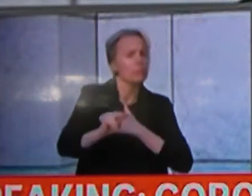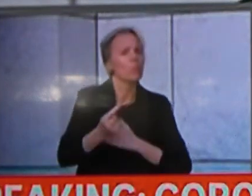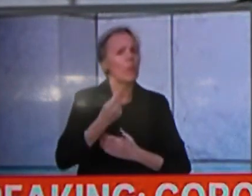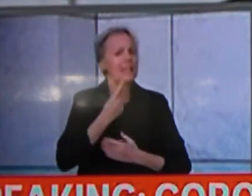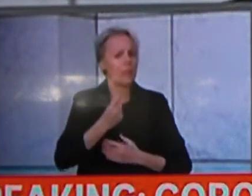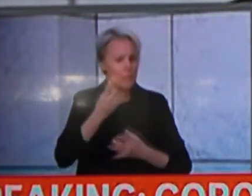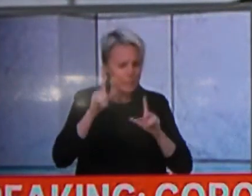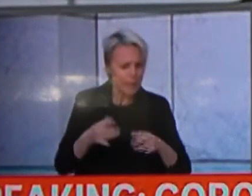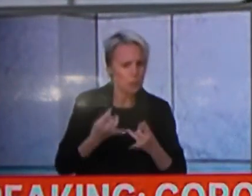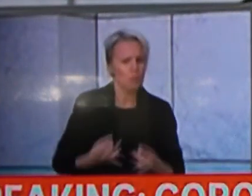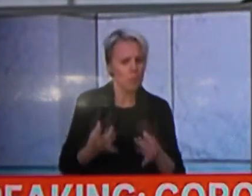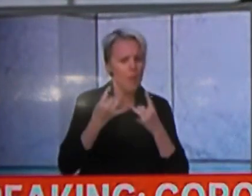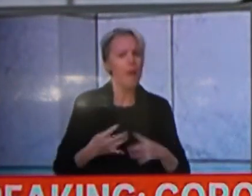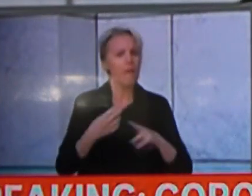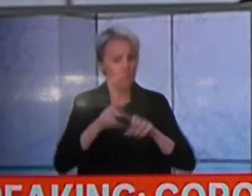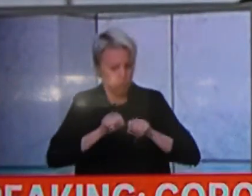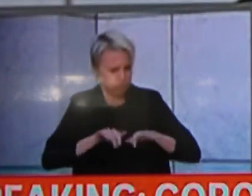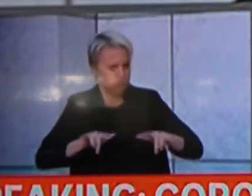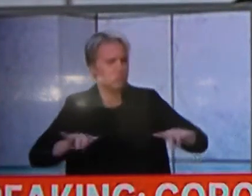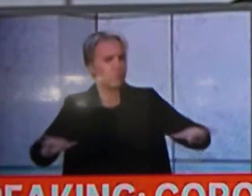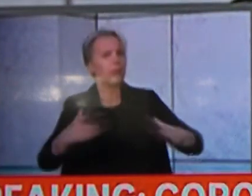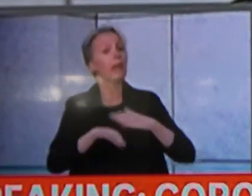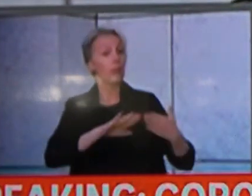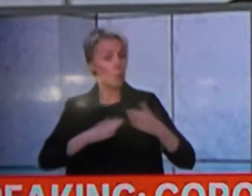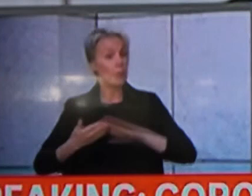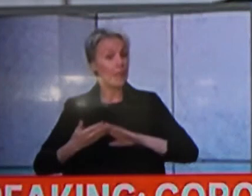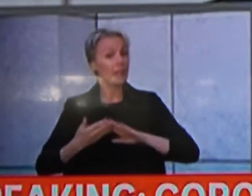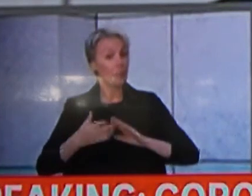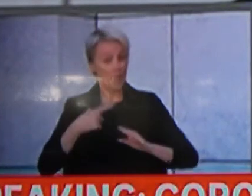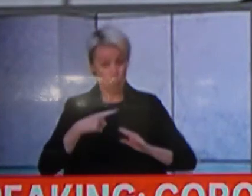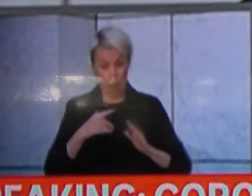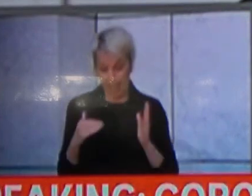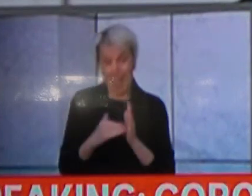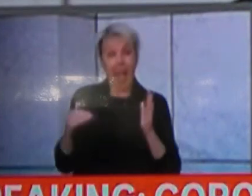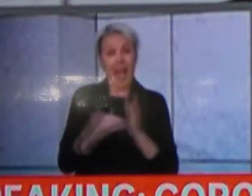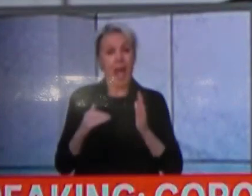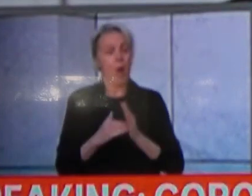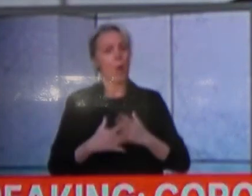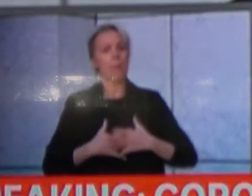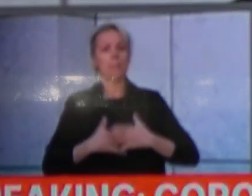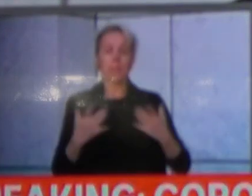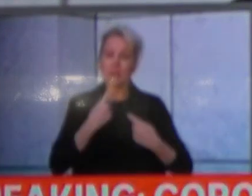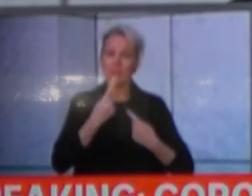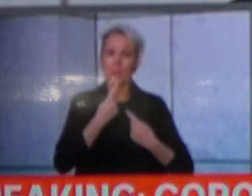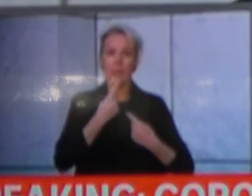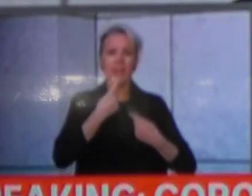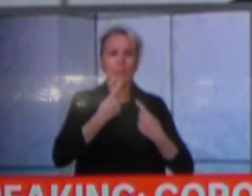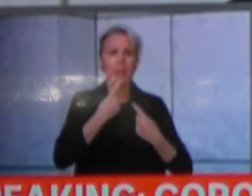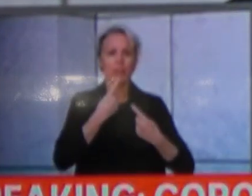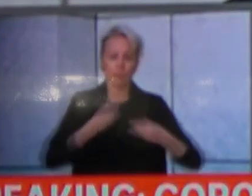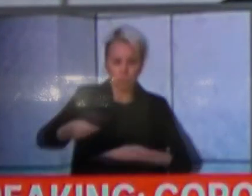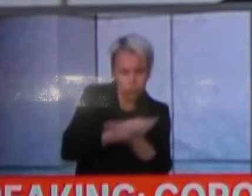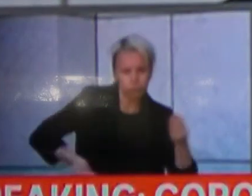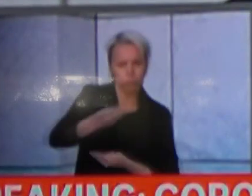to prepare for pandemic-like situations. And so that's why there's been an enormous amount of information flowing between the states and with